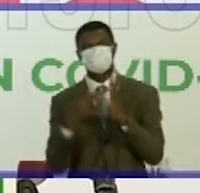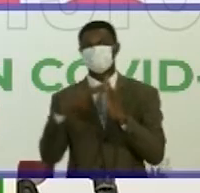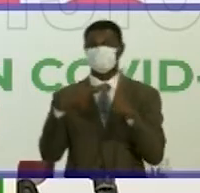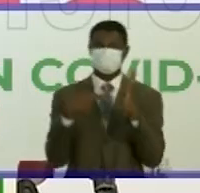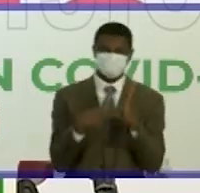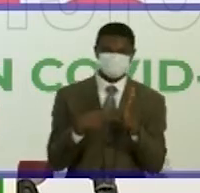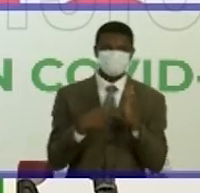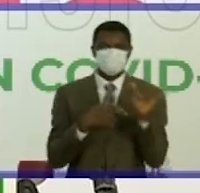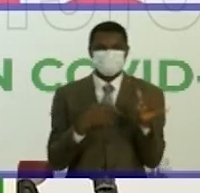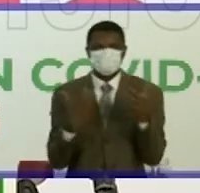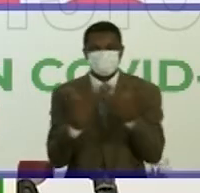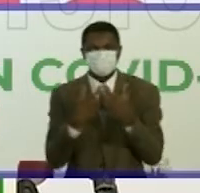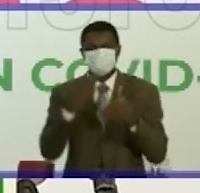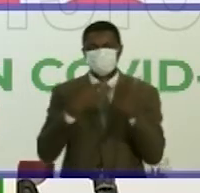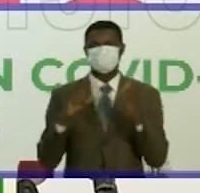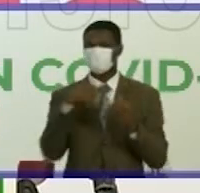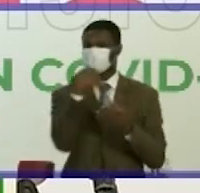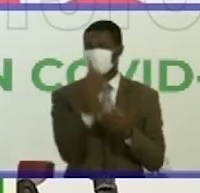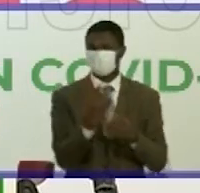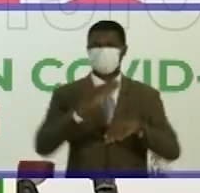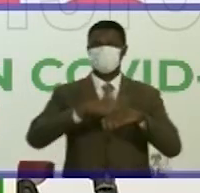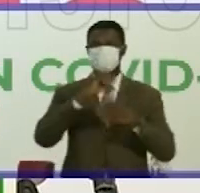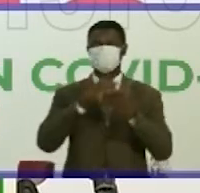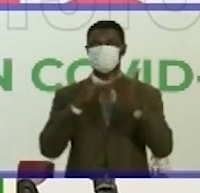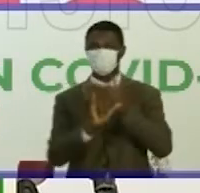July 2020, and also